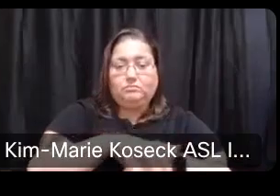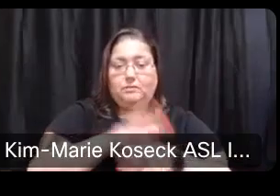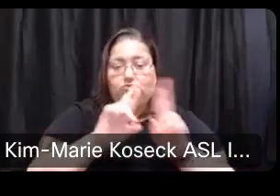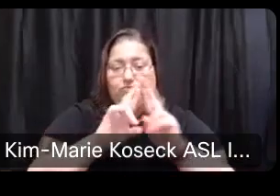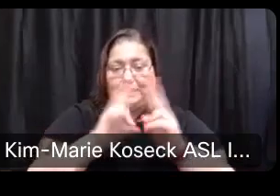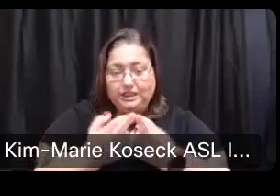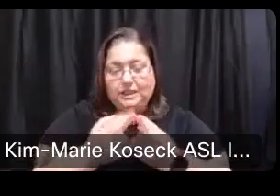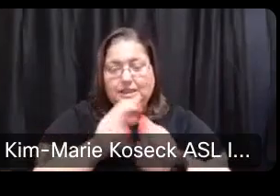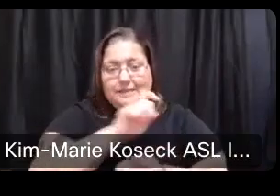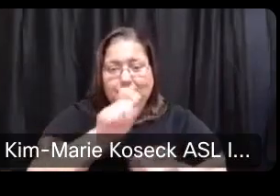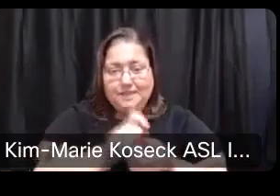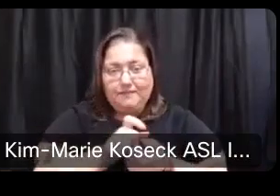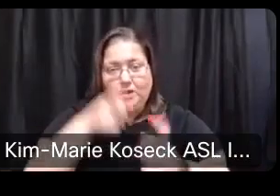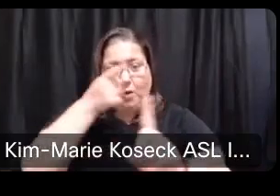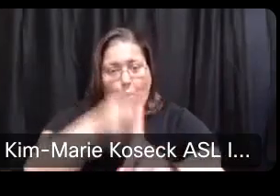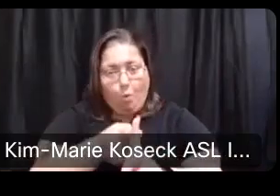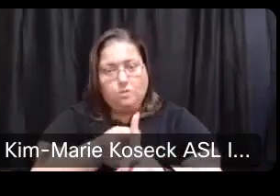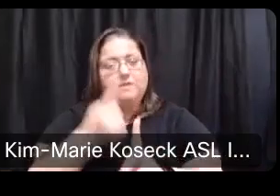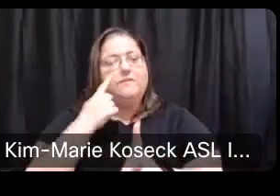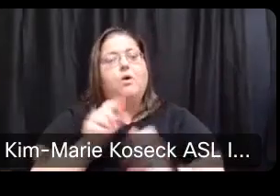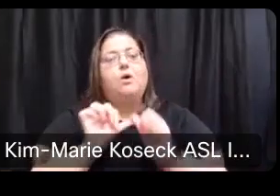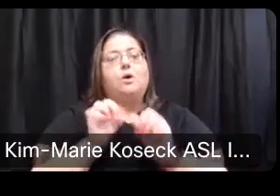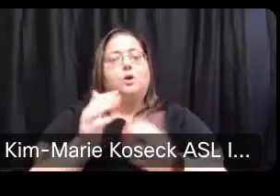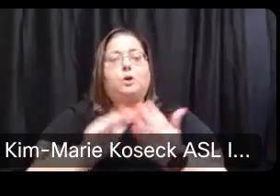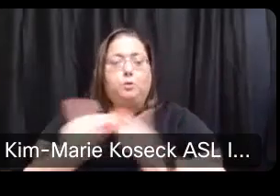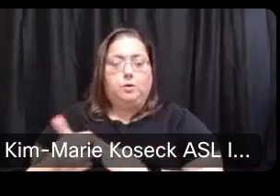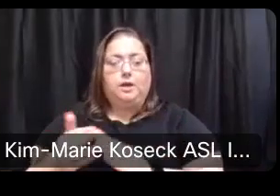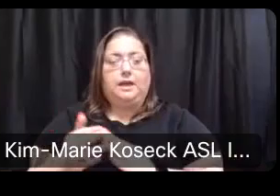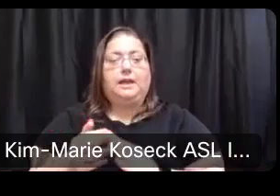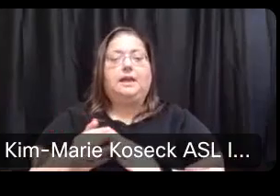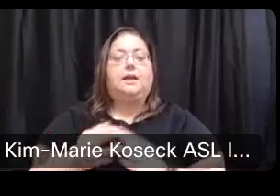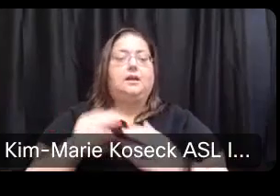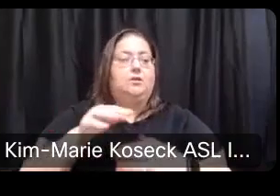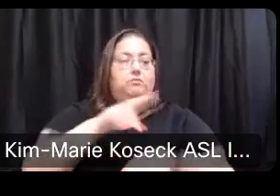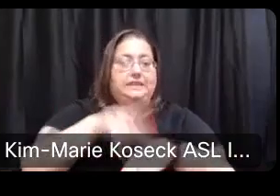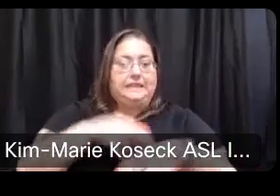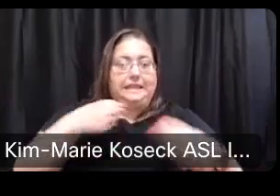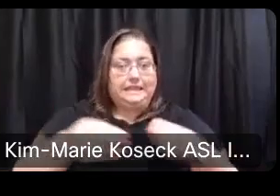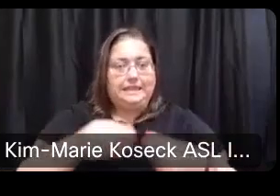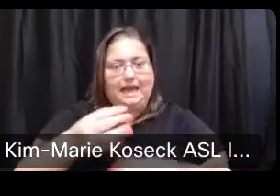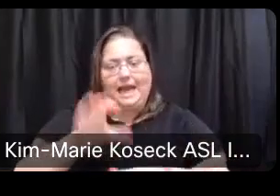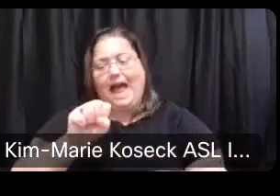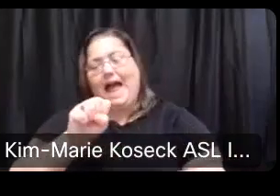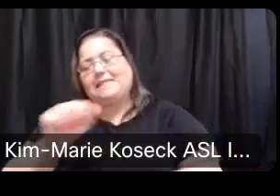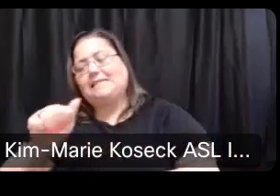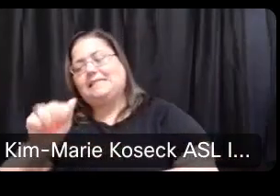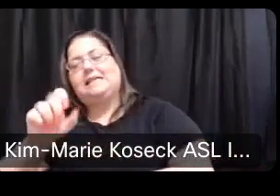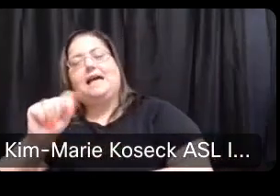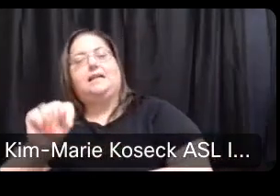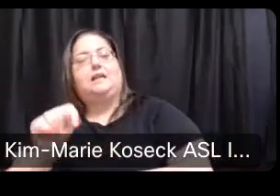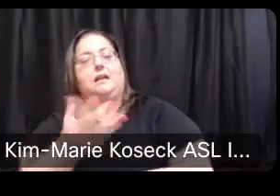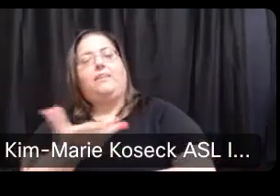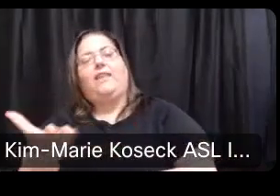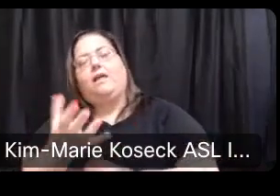established specific goals to enhance community resilience and reduce the likelihood of asset loss. The goals help develop a vision to